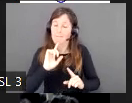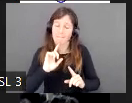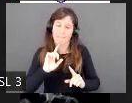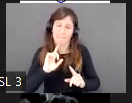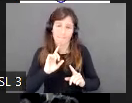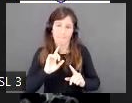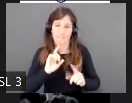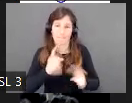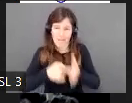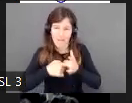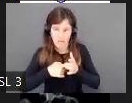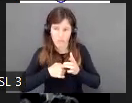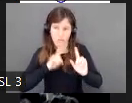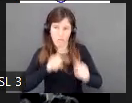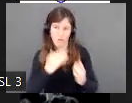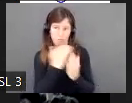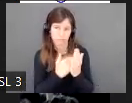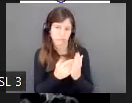of their acts.